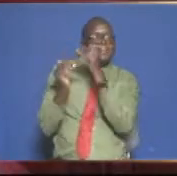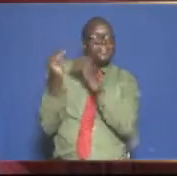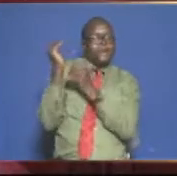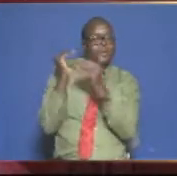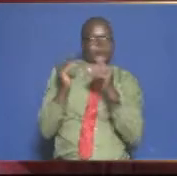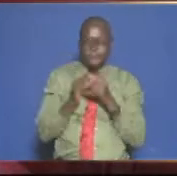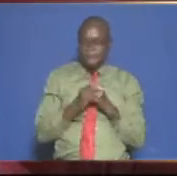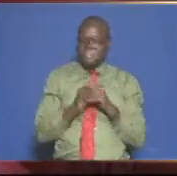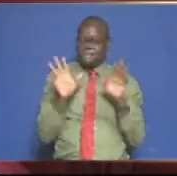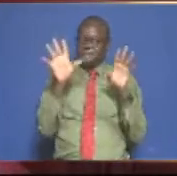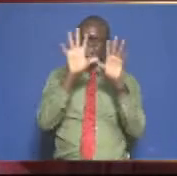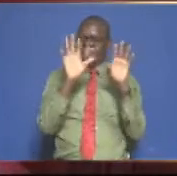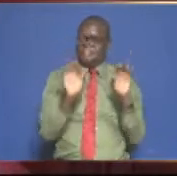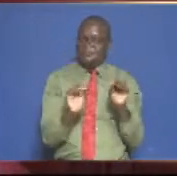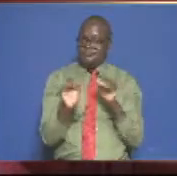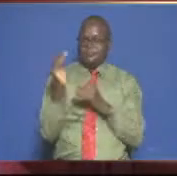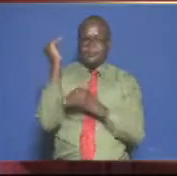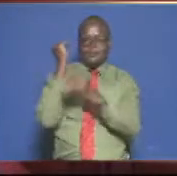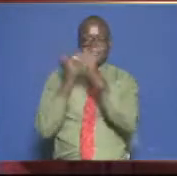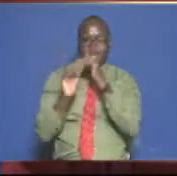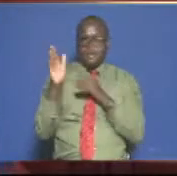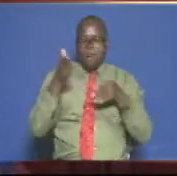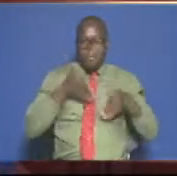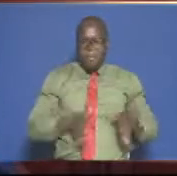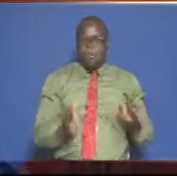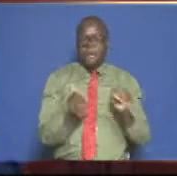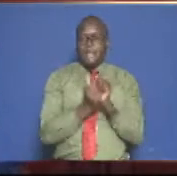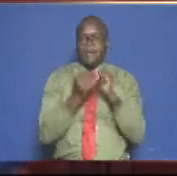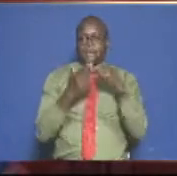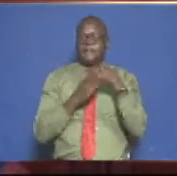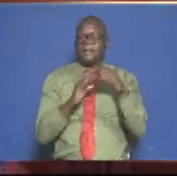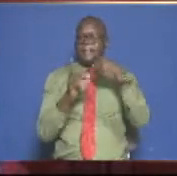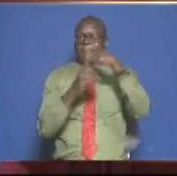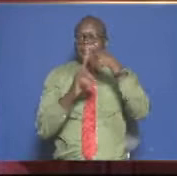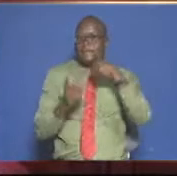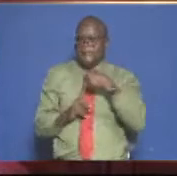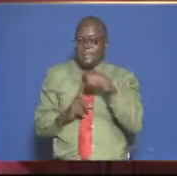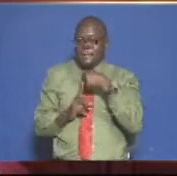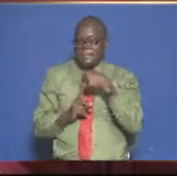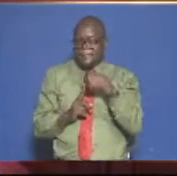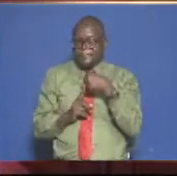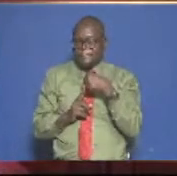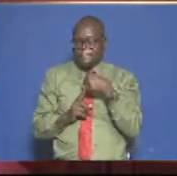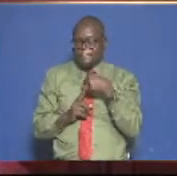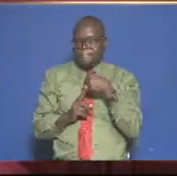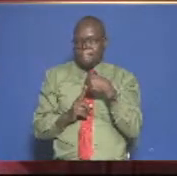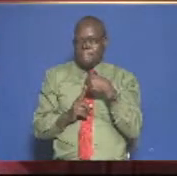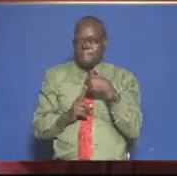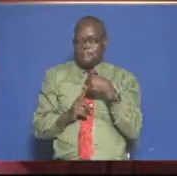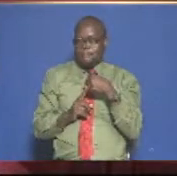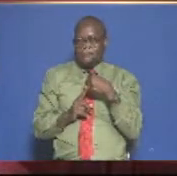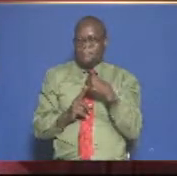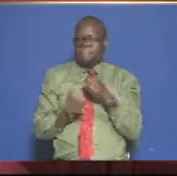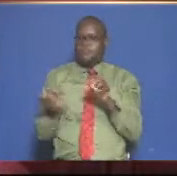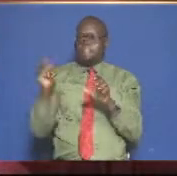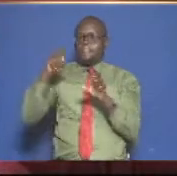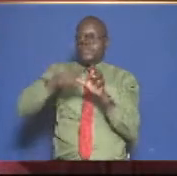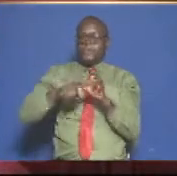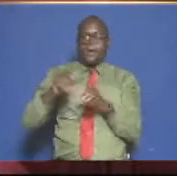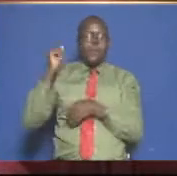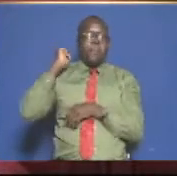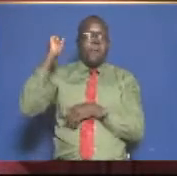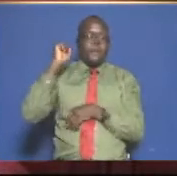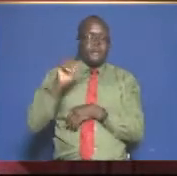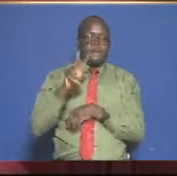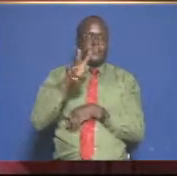a summary of his history. He was born in 1966, and he officially joined politics in